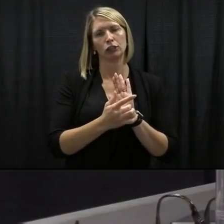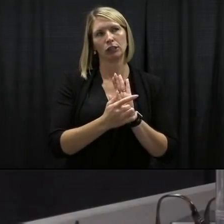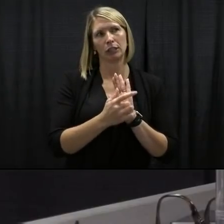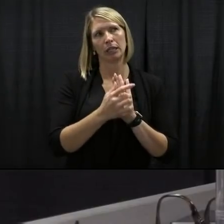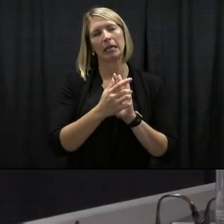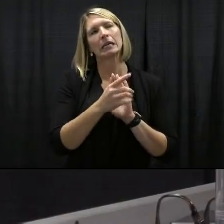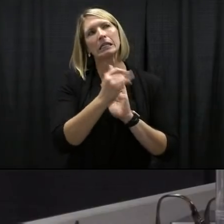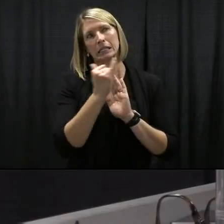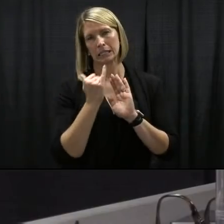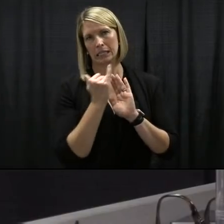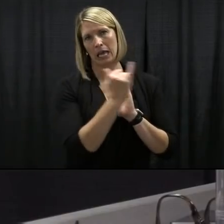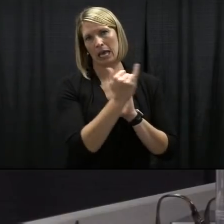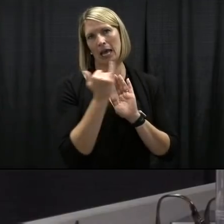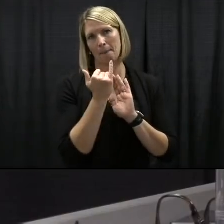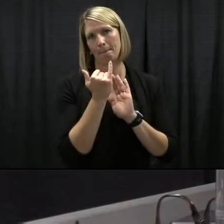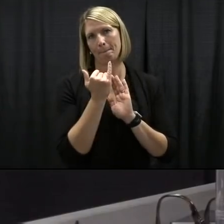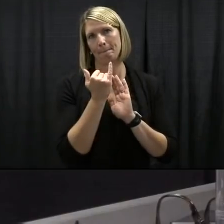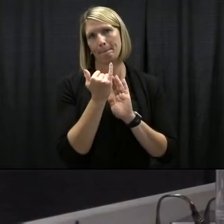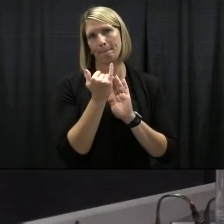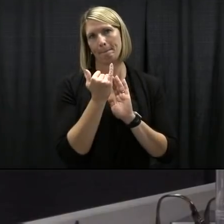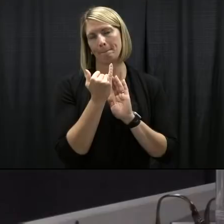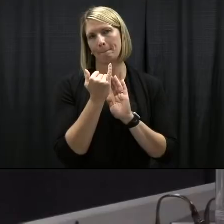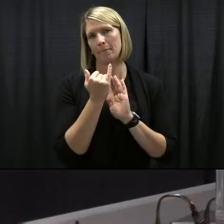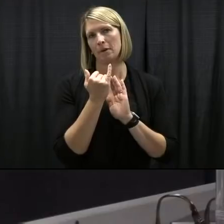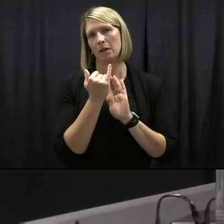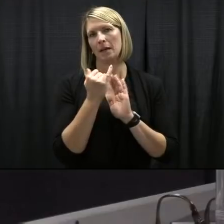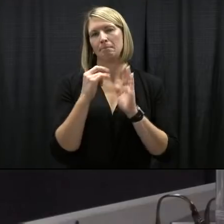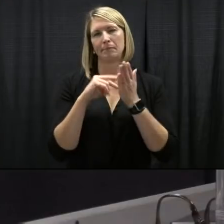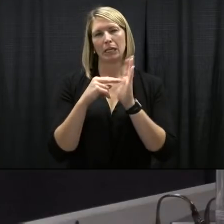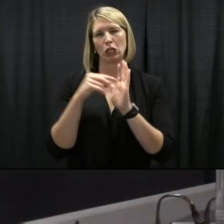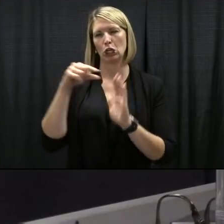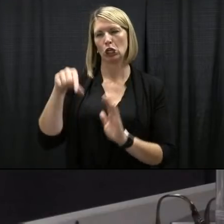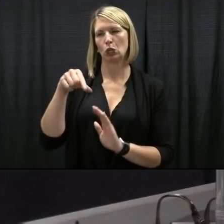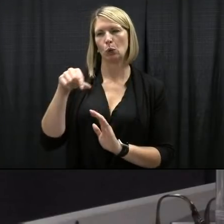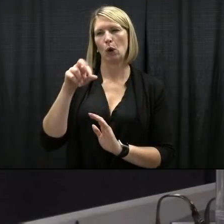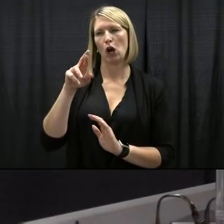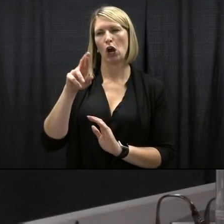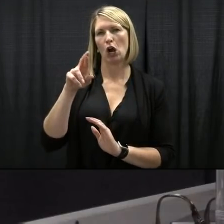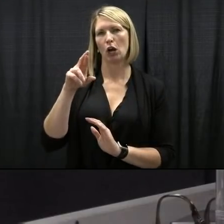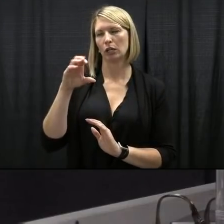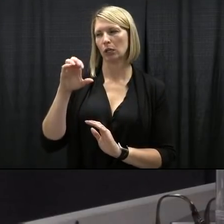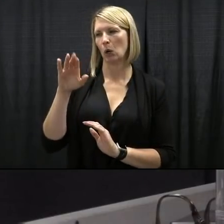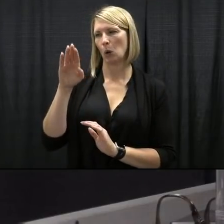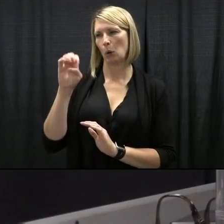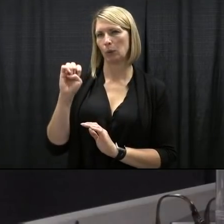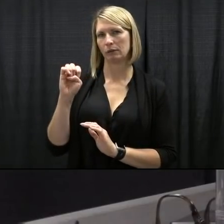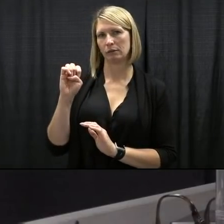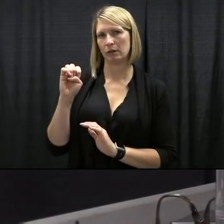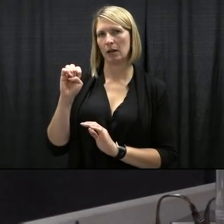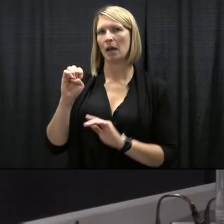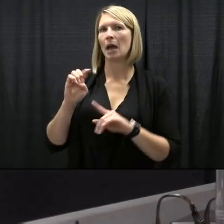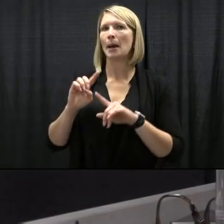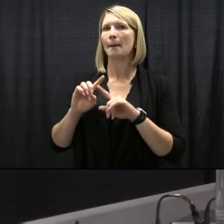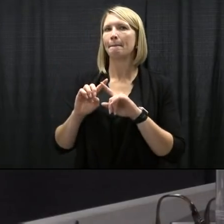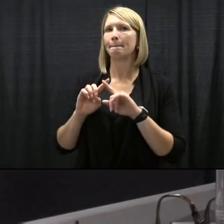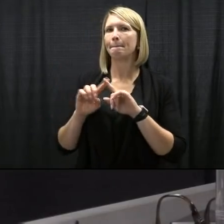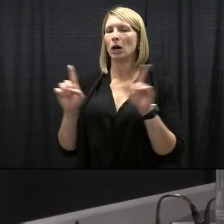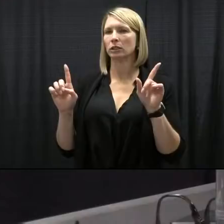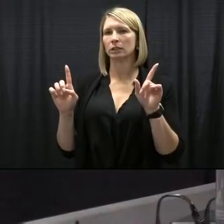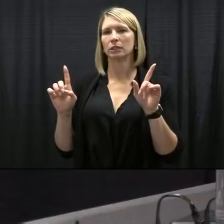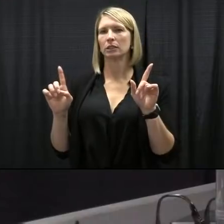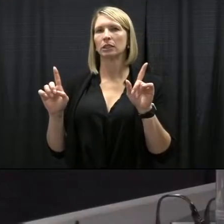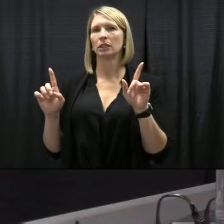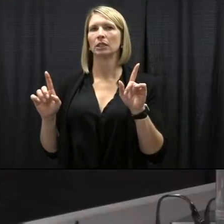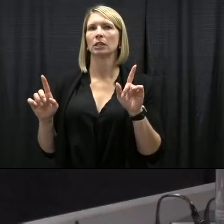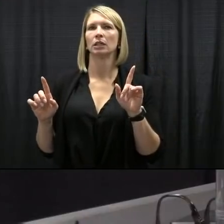offers the most protection of people's private information. So instead of showing them, a printout of,